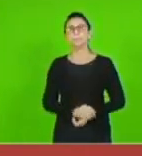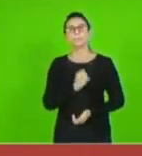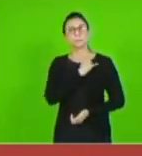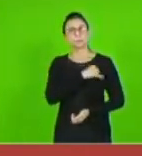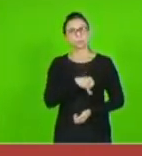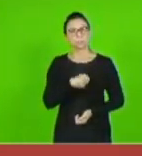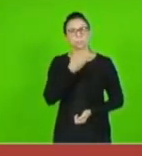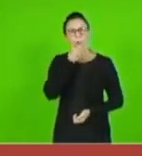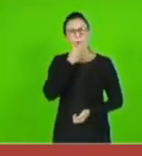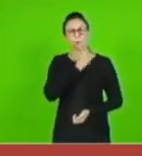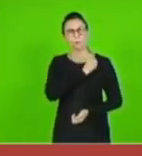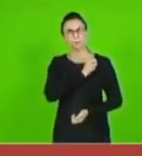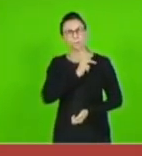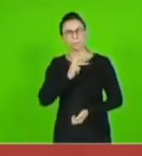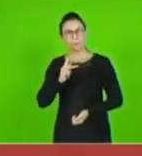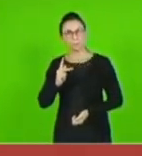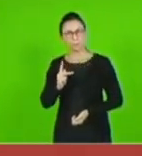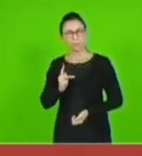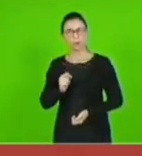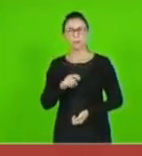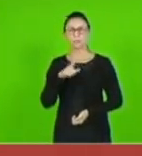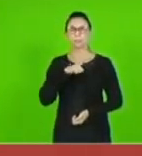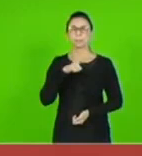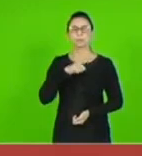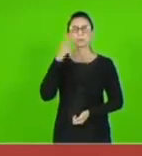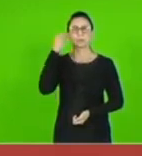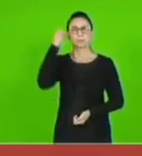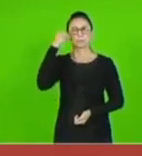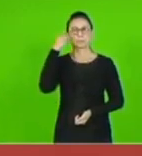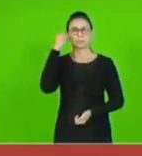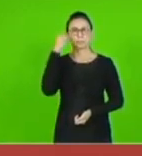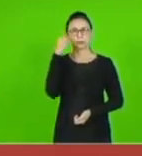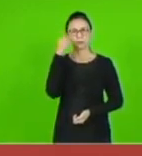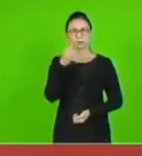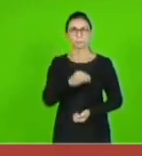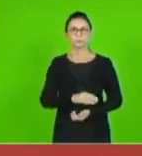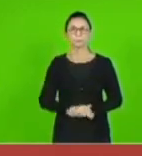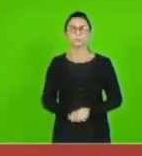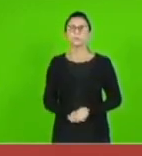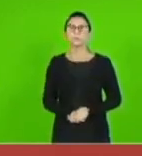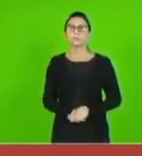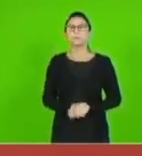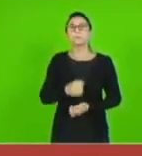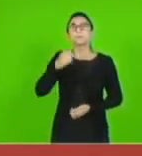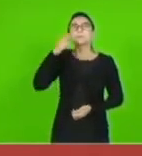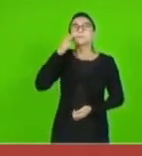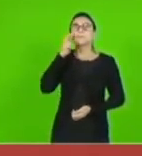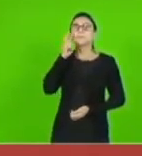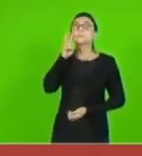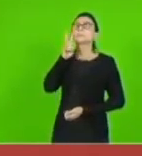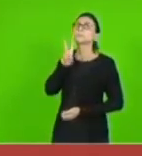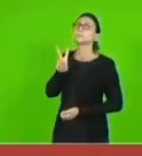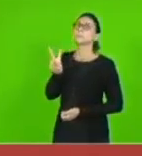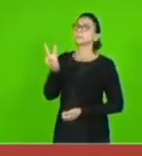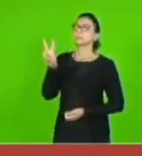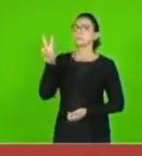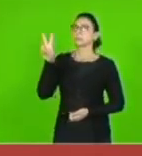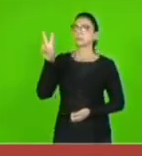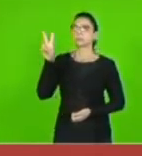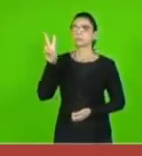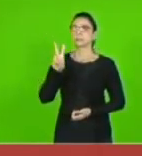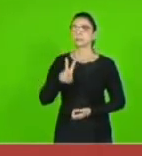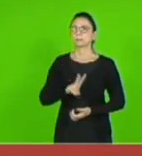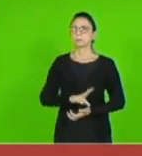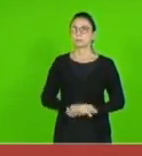John, an apostle, he has an experience with the Lord, and he had a vision,